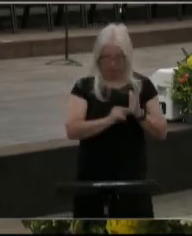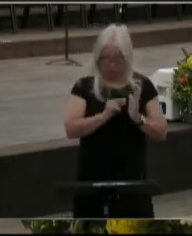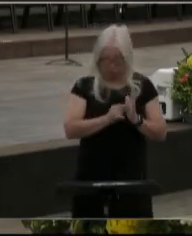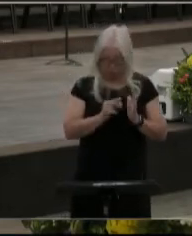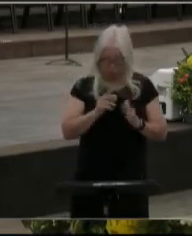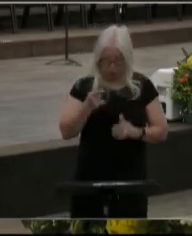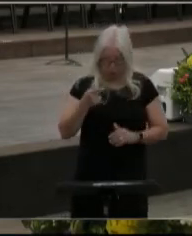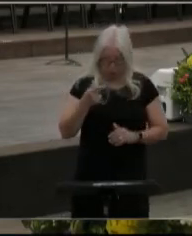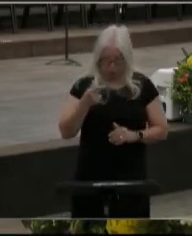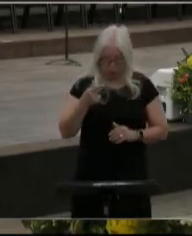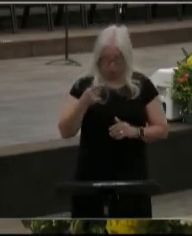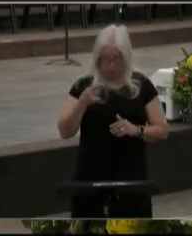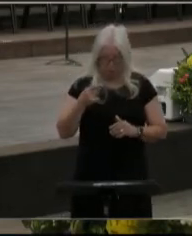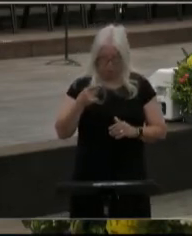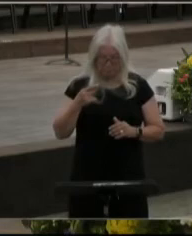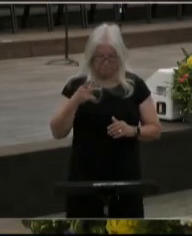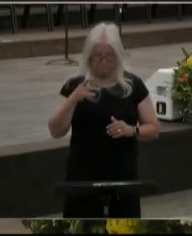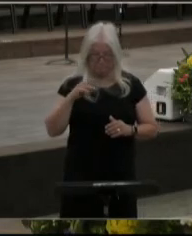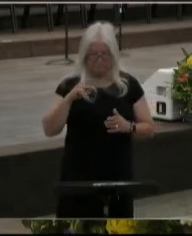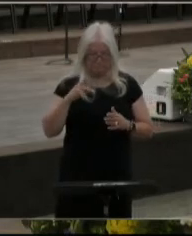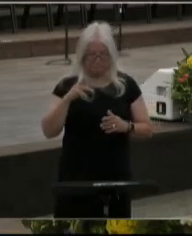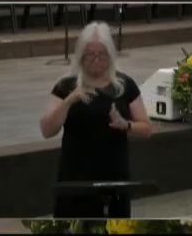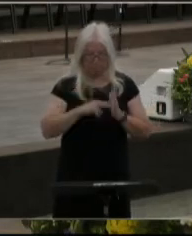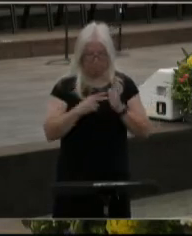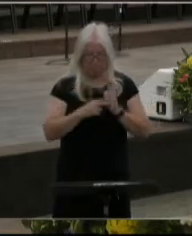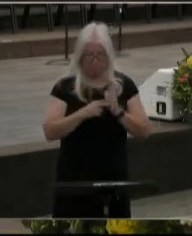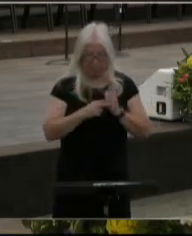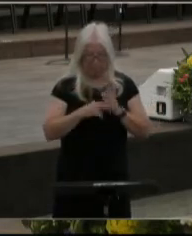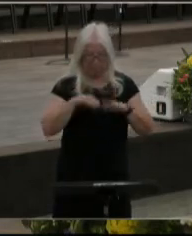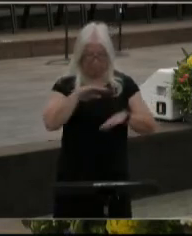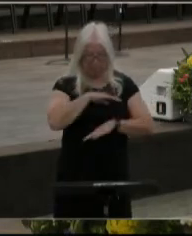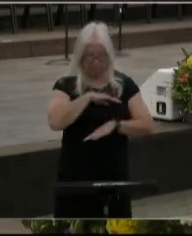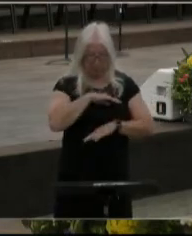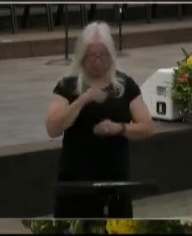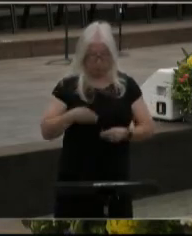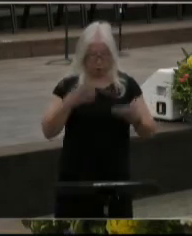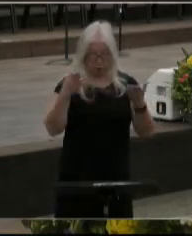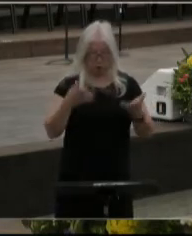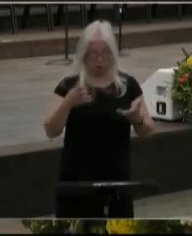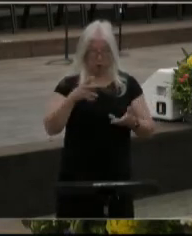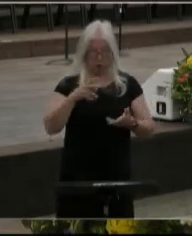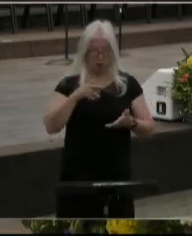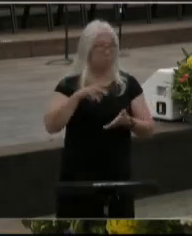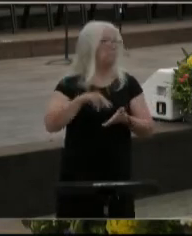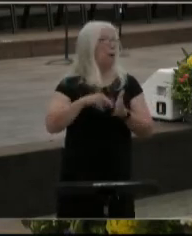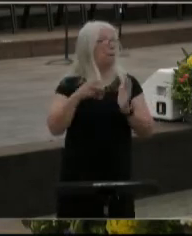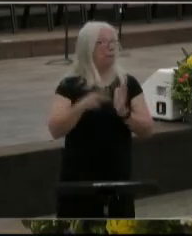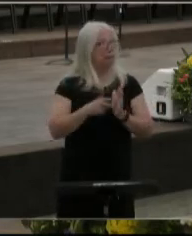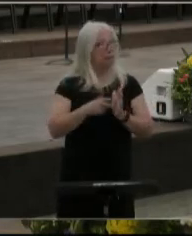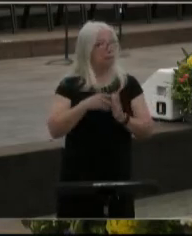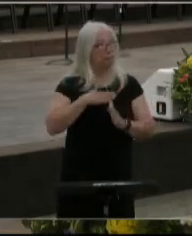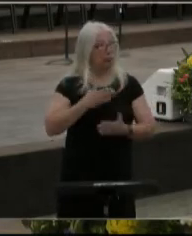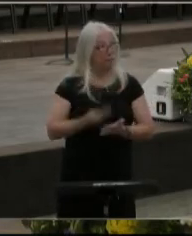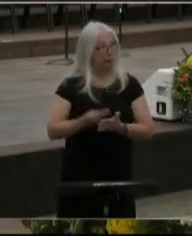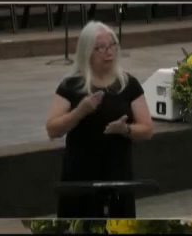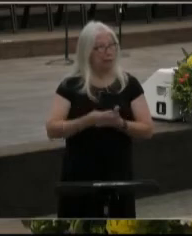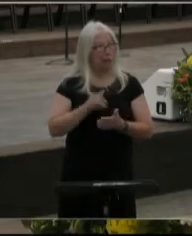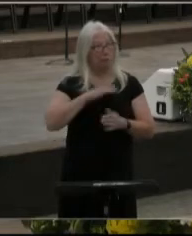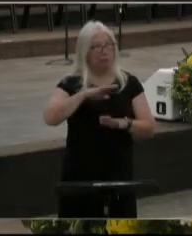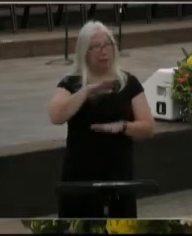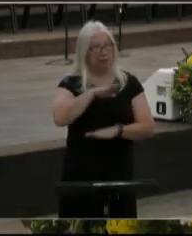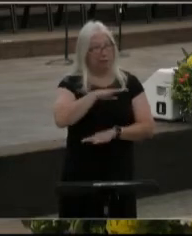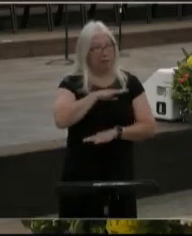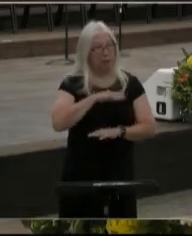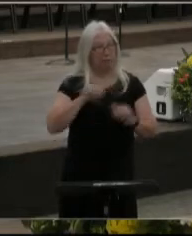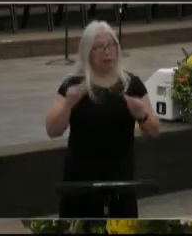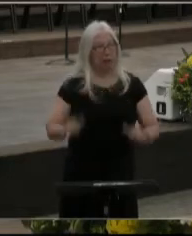of purpose, contentment, and generosity. I giggled. Because God's purpose for my money and my possessions is that I would be content so that